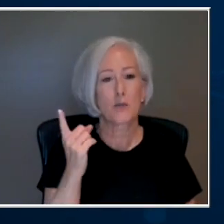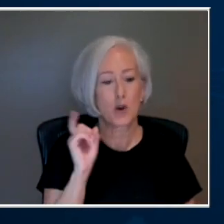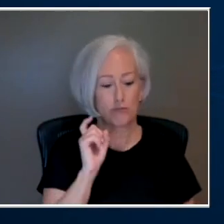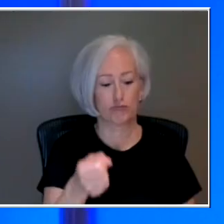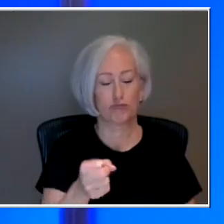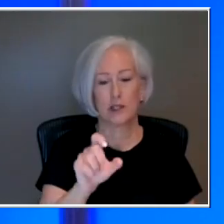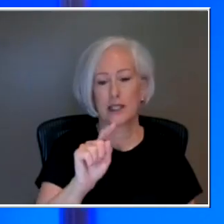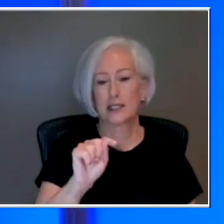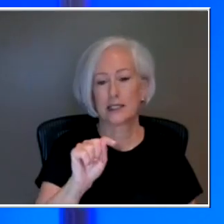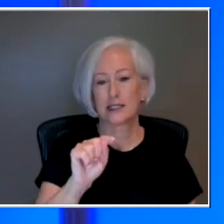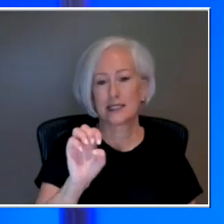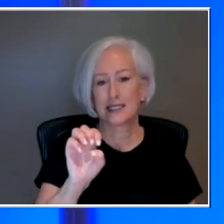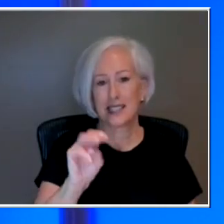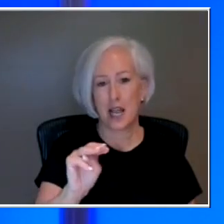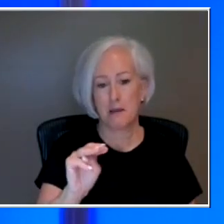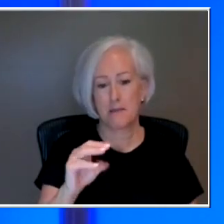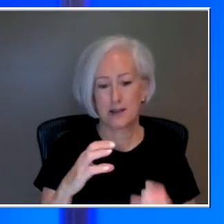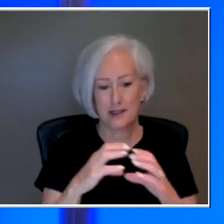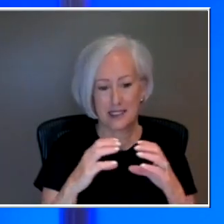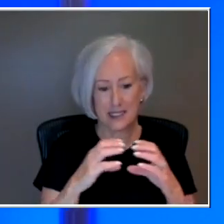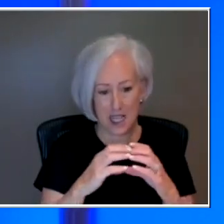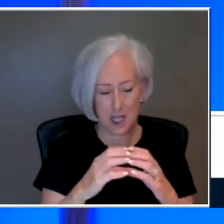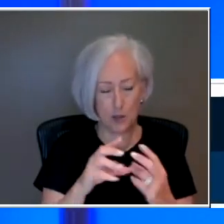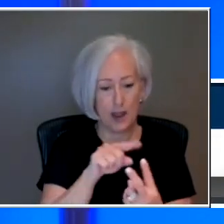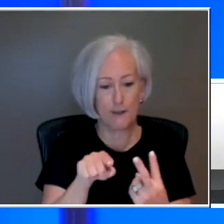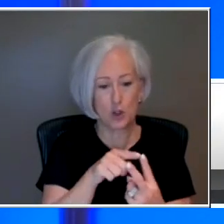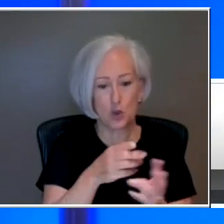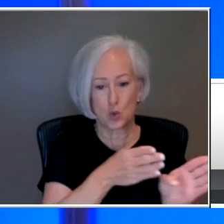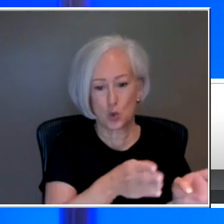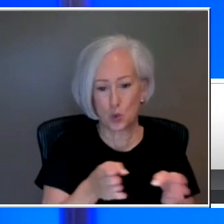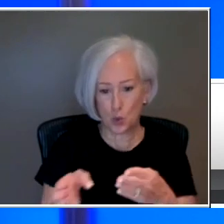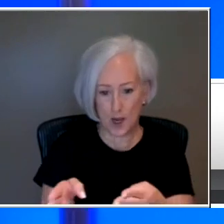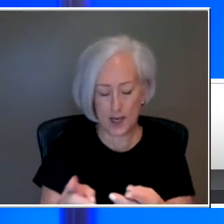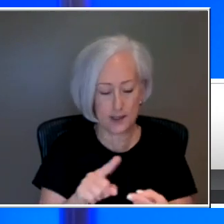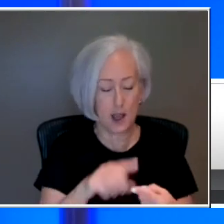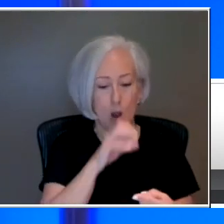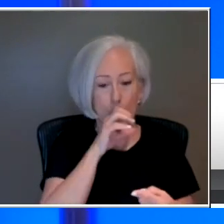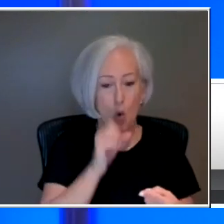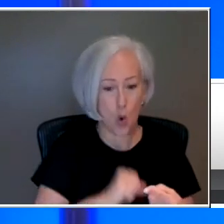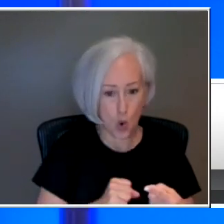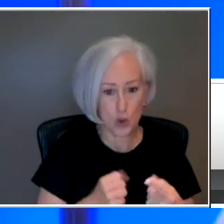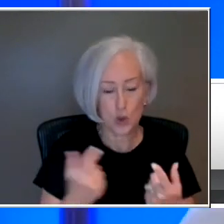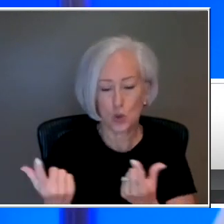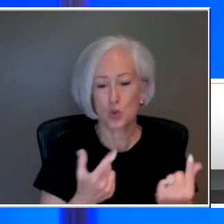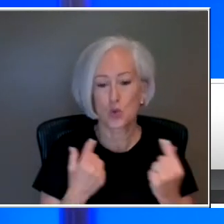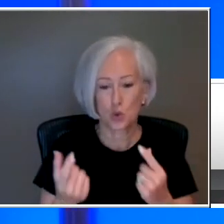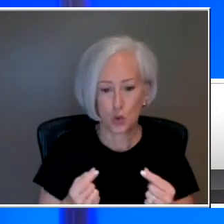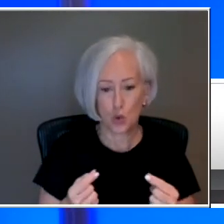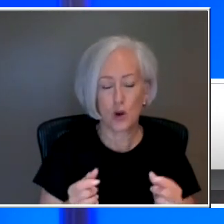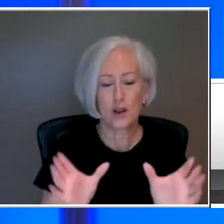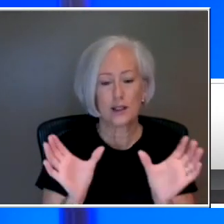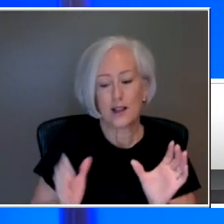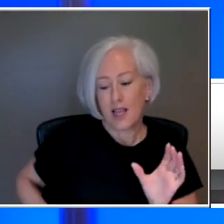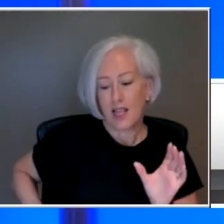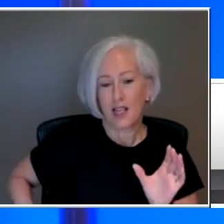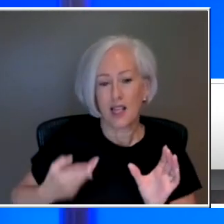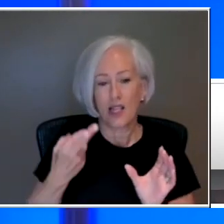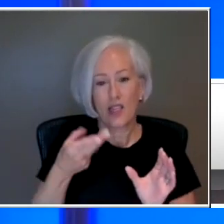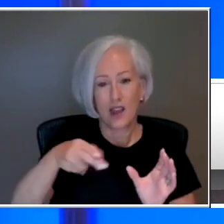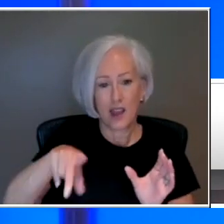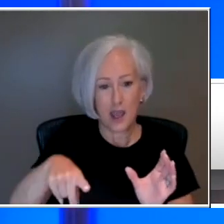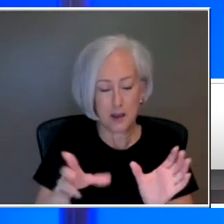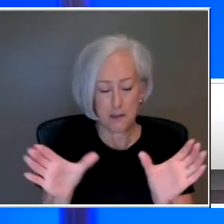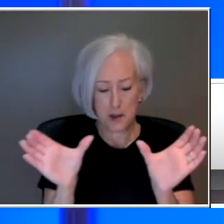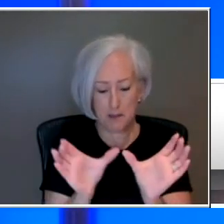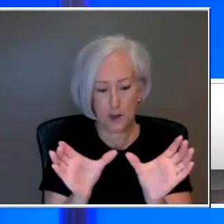two ways of donating the stem cells. The older method was where we actually go into the hip bone under anesthesia